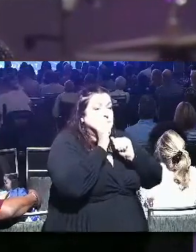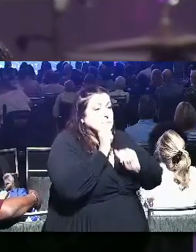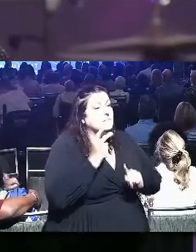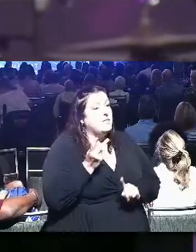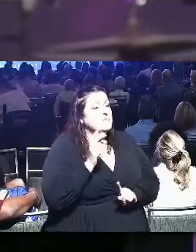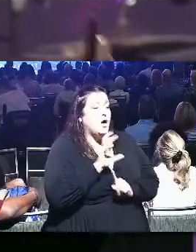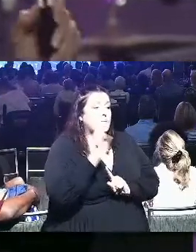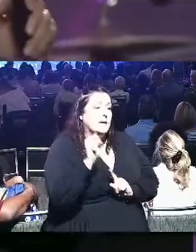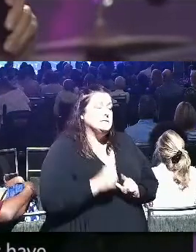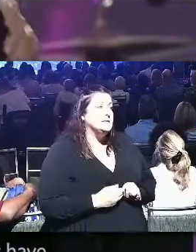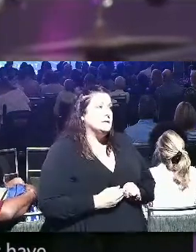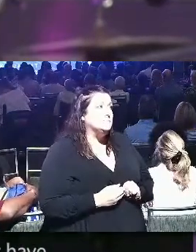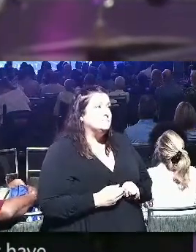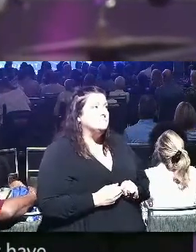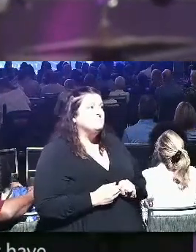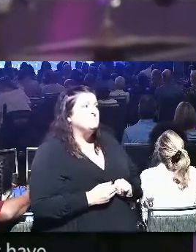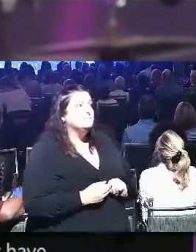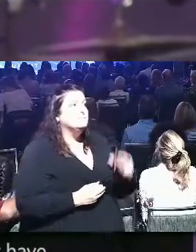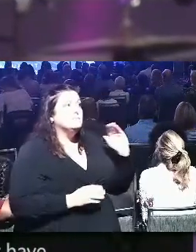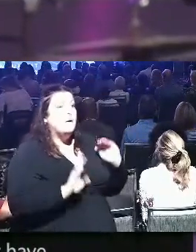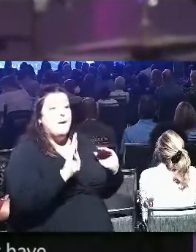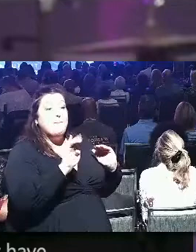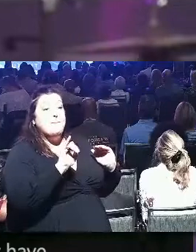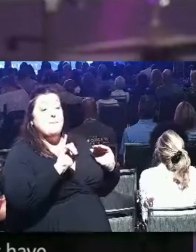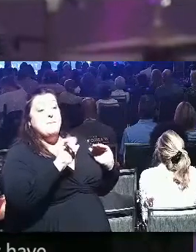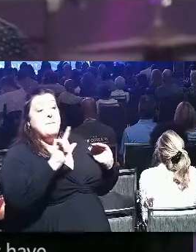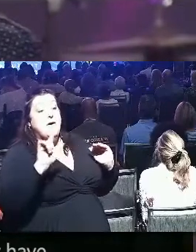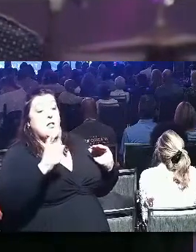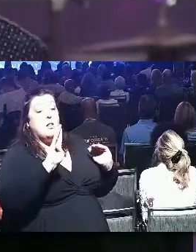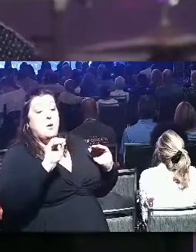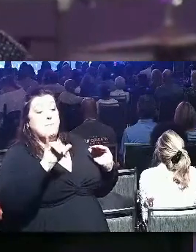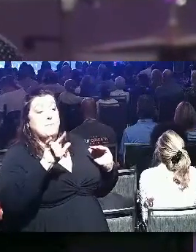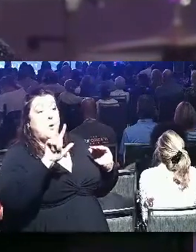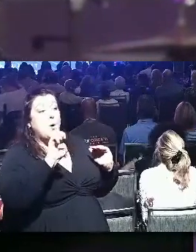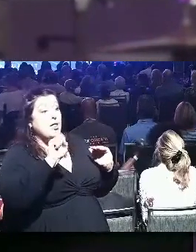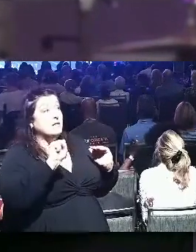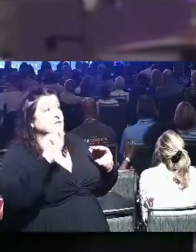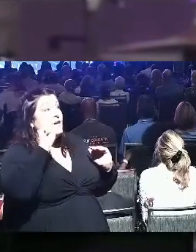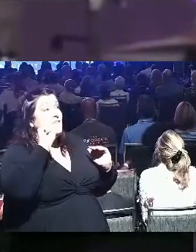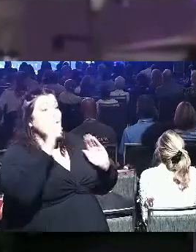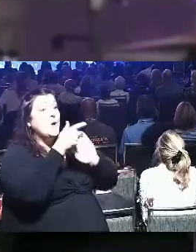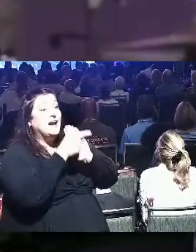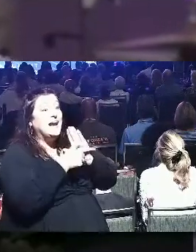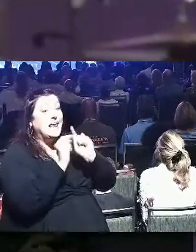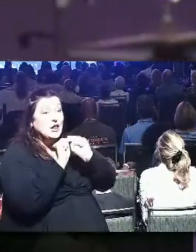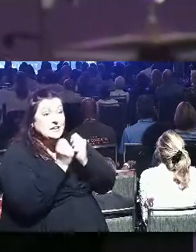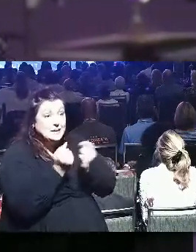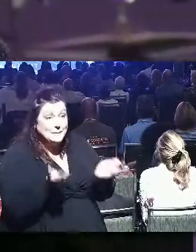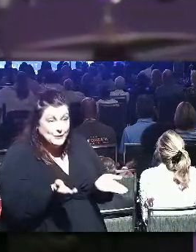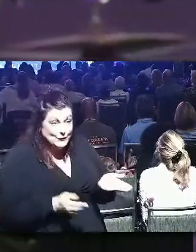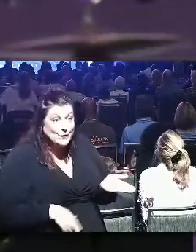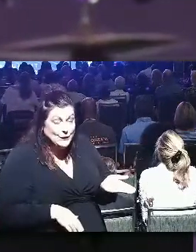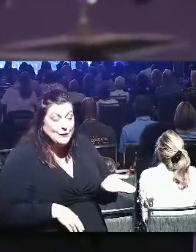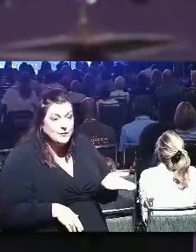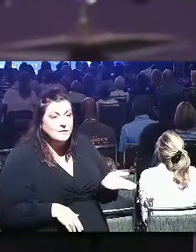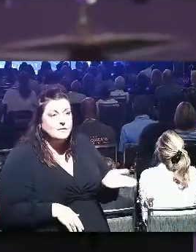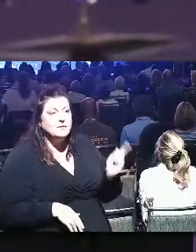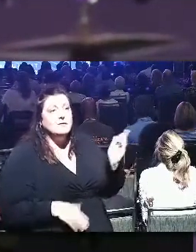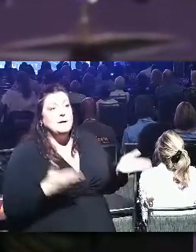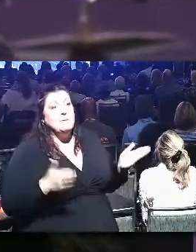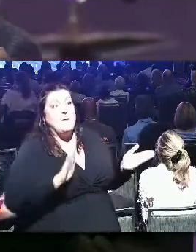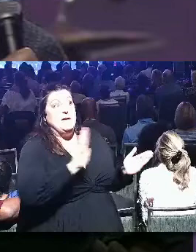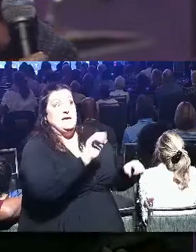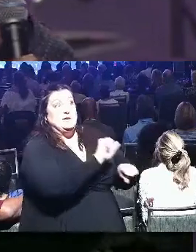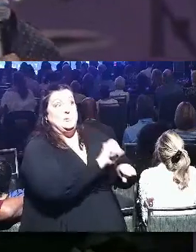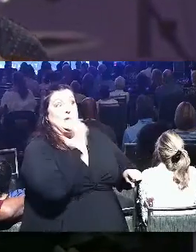amazing. I want to thank Bill Boyles for our legal team here. And again, maybe his work is just